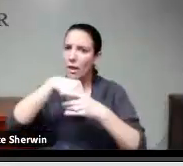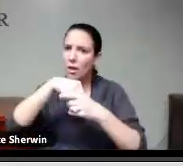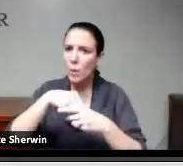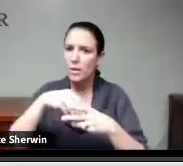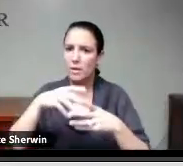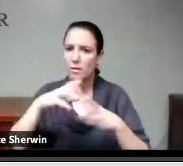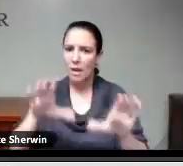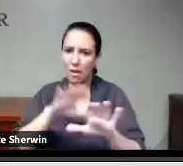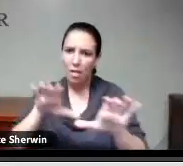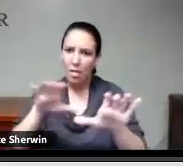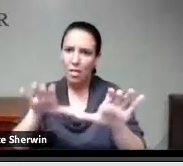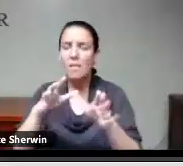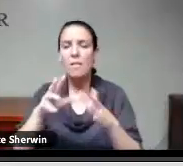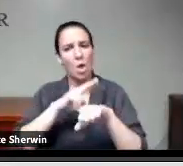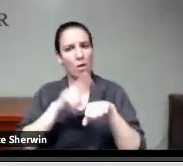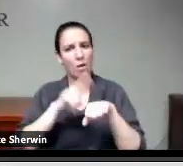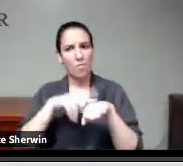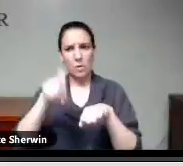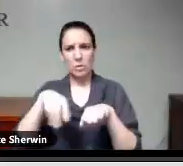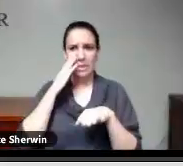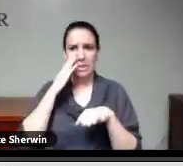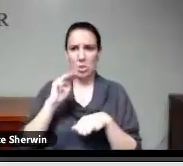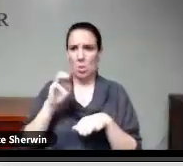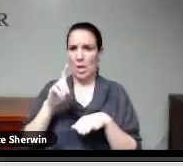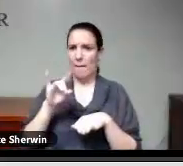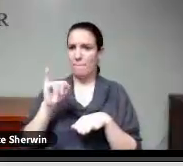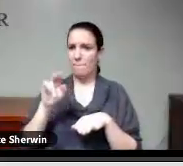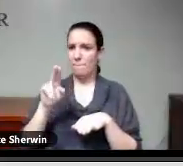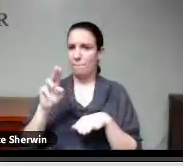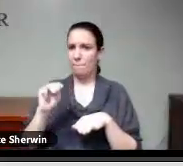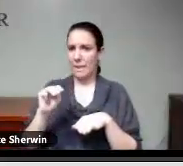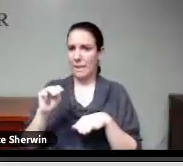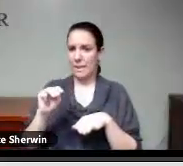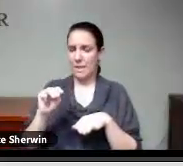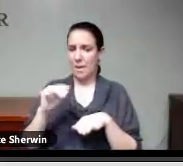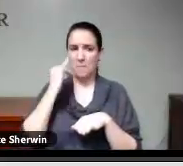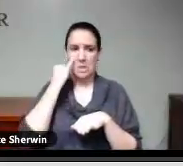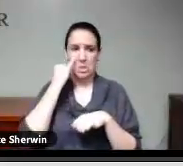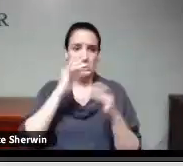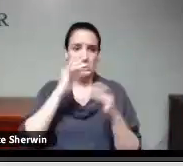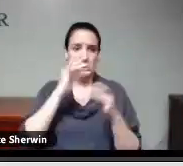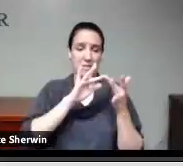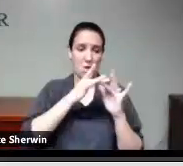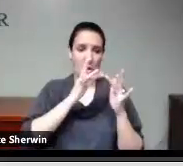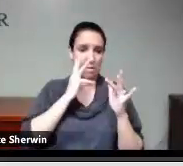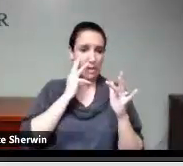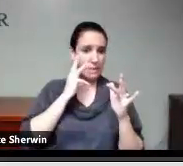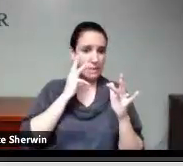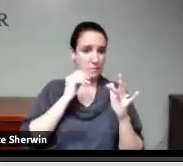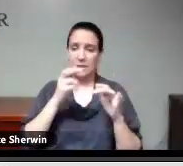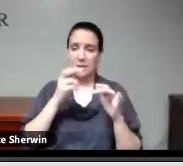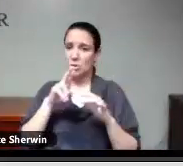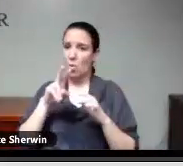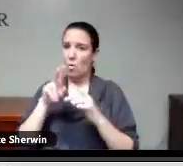want to take into consideration the medium. So whether or not it's an online experience or an in-person